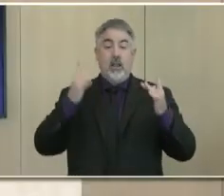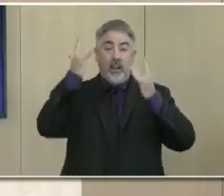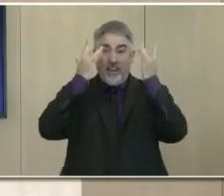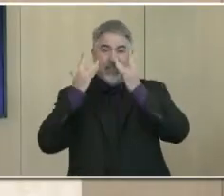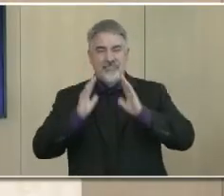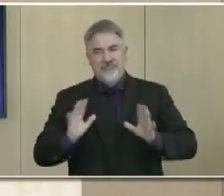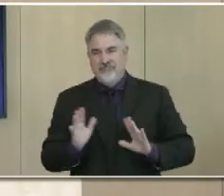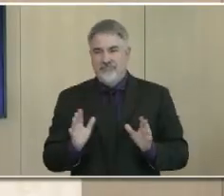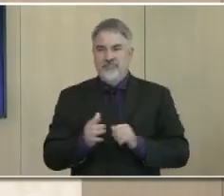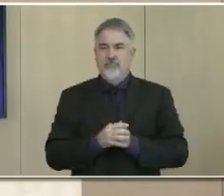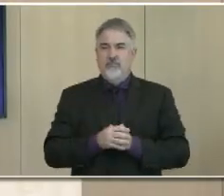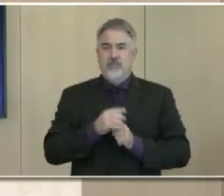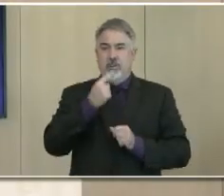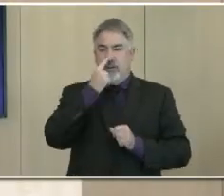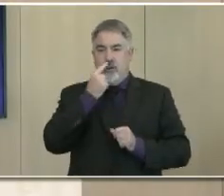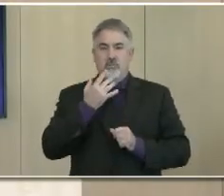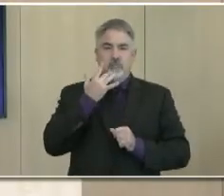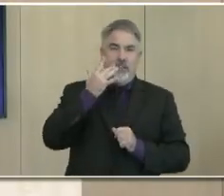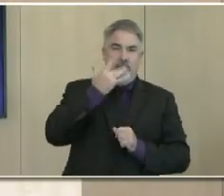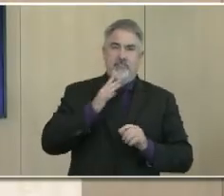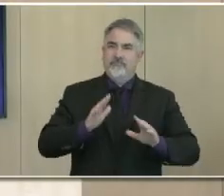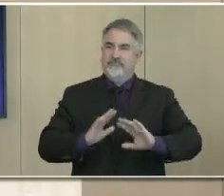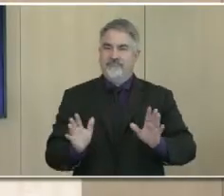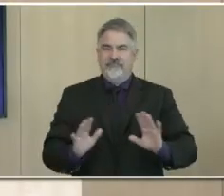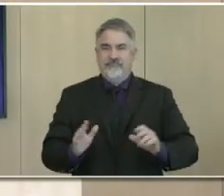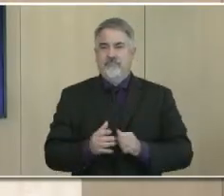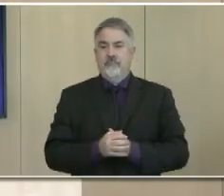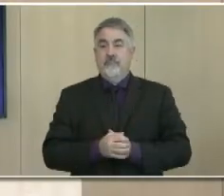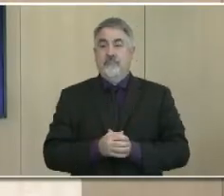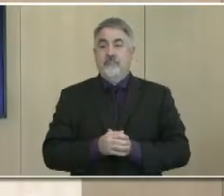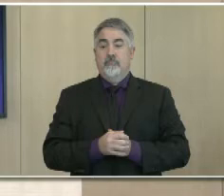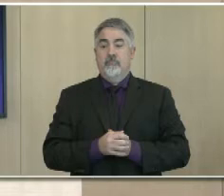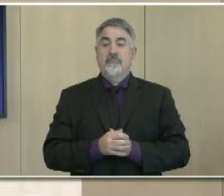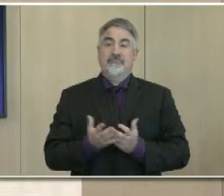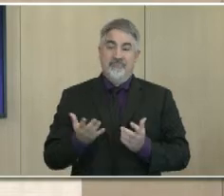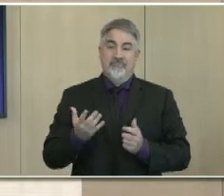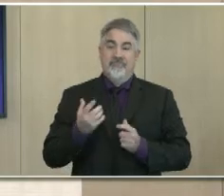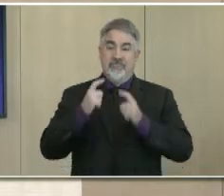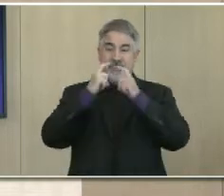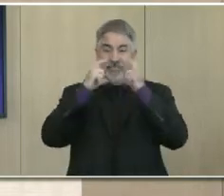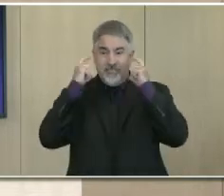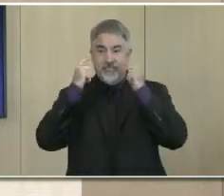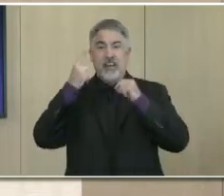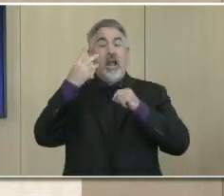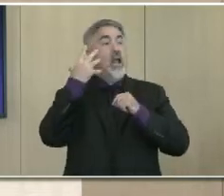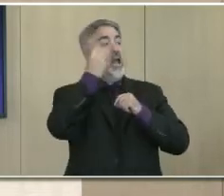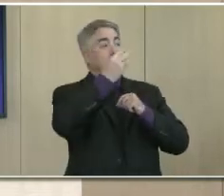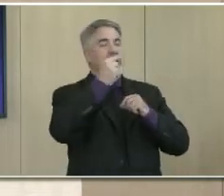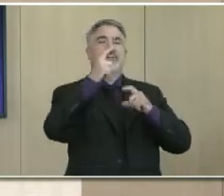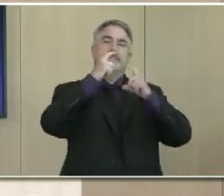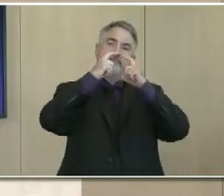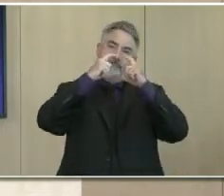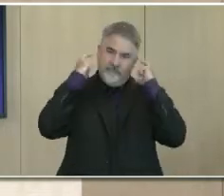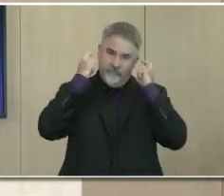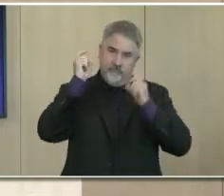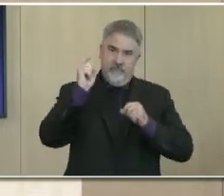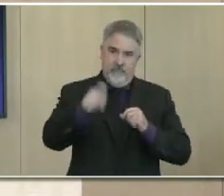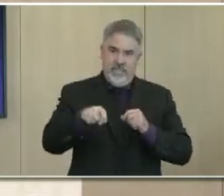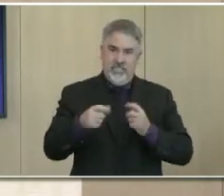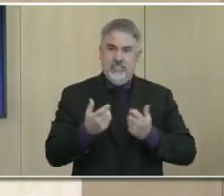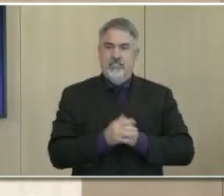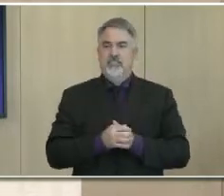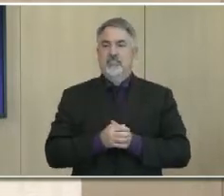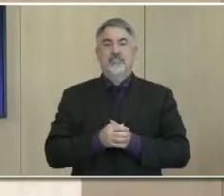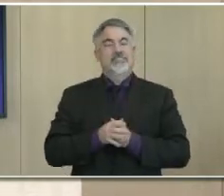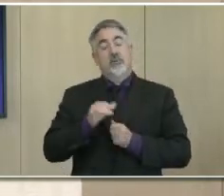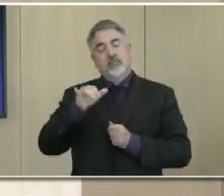your nose, your mouth. Cover your face if you go outside. And of course, stay at home and